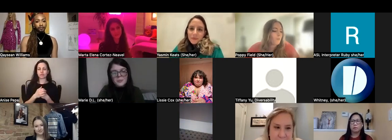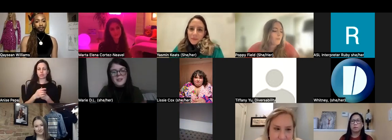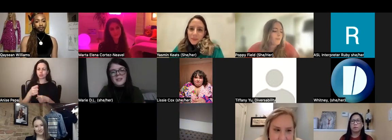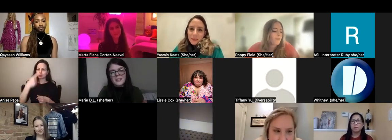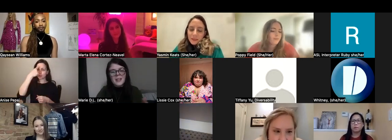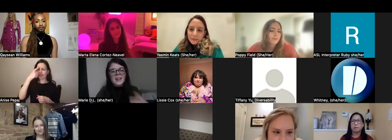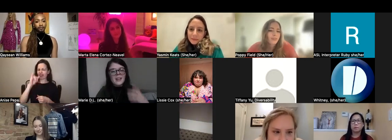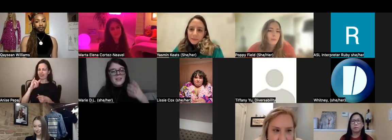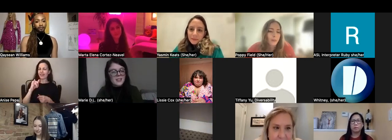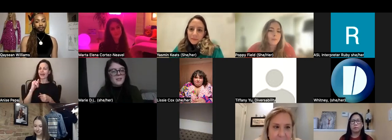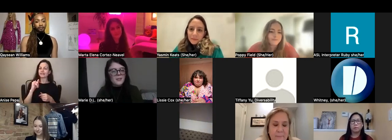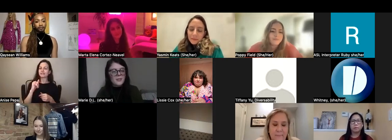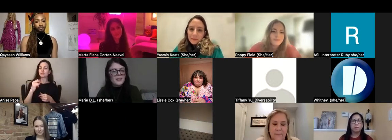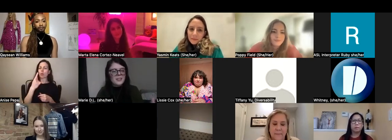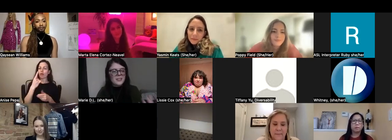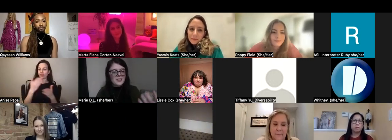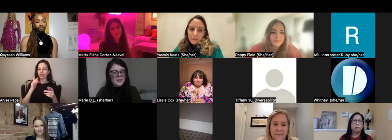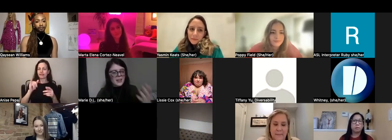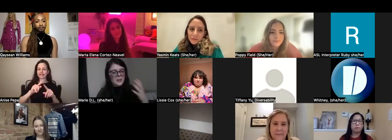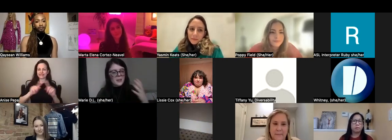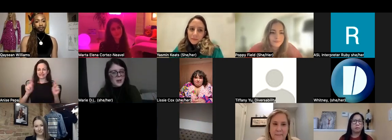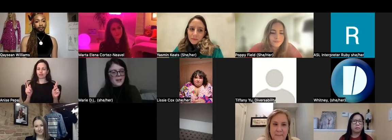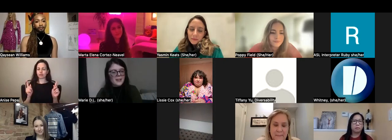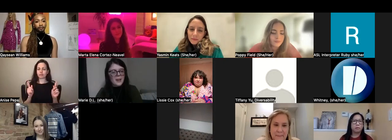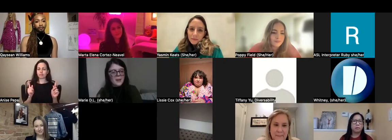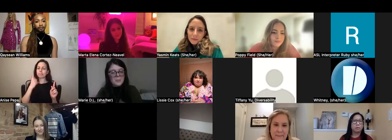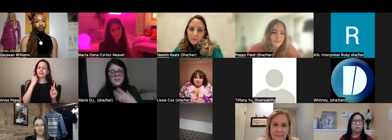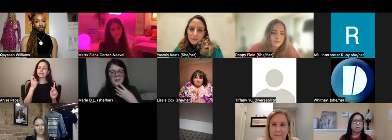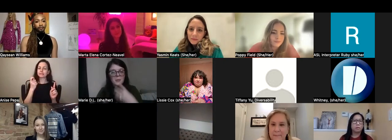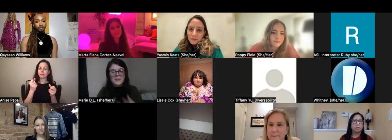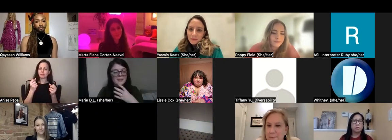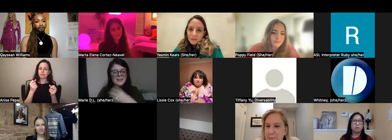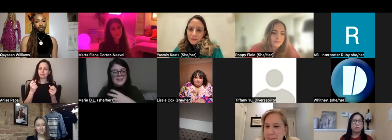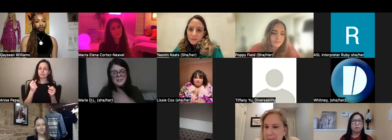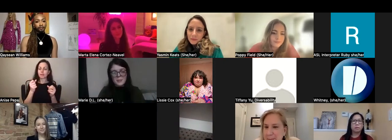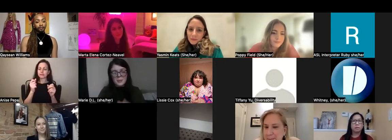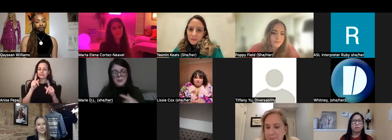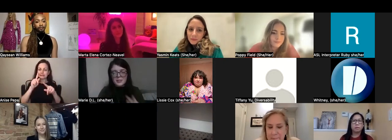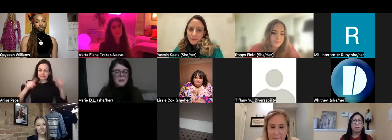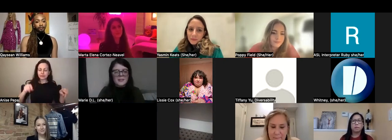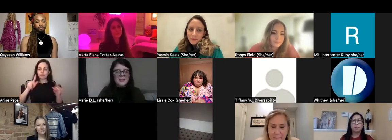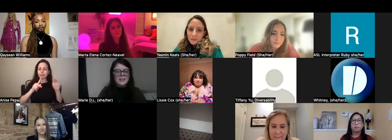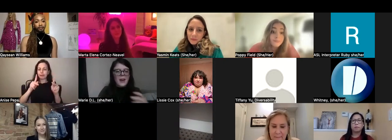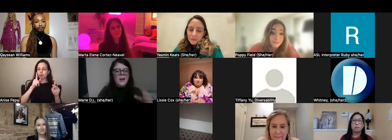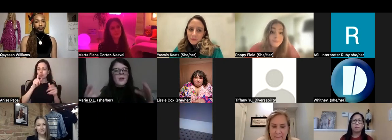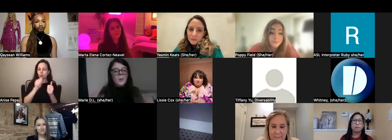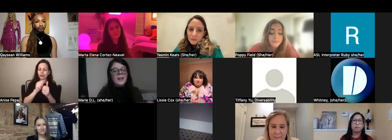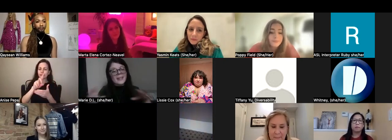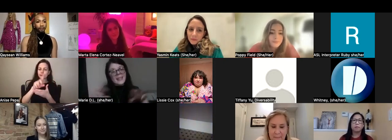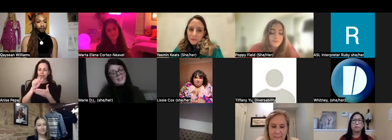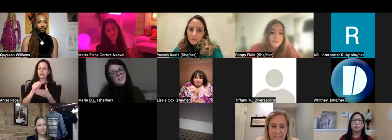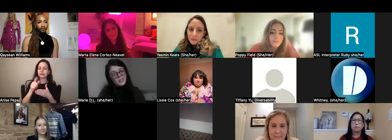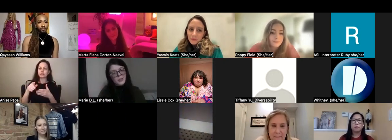the difference? The fact that it was a bunch of multifaceted disabled experiences that went